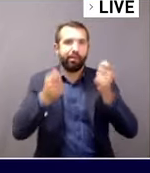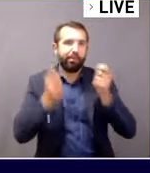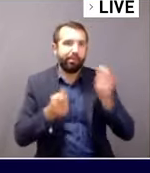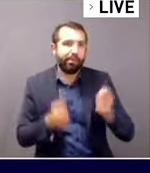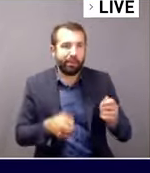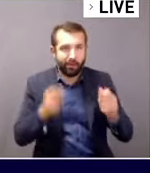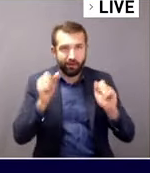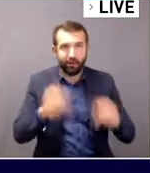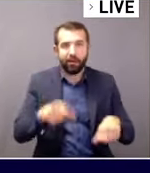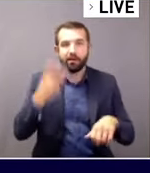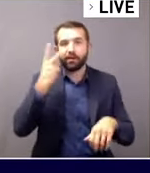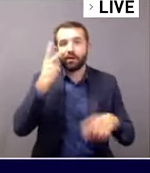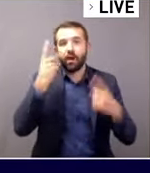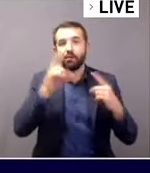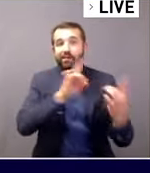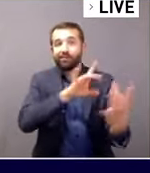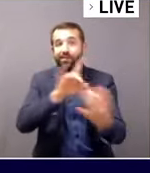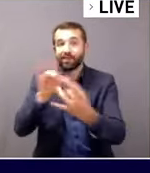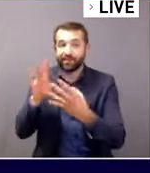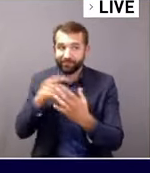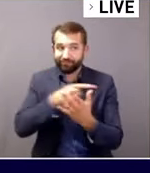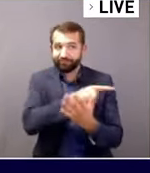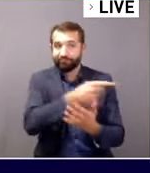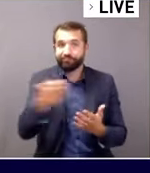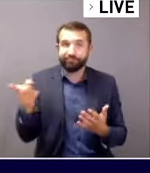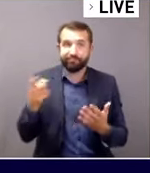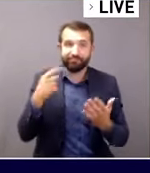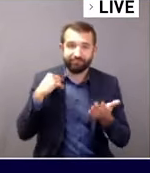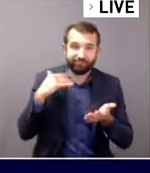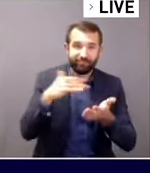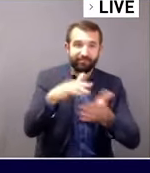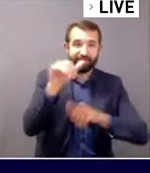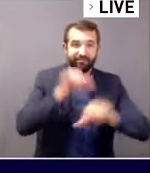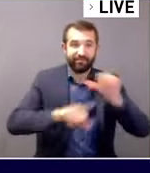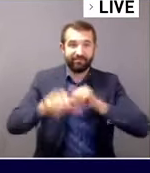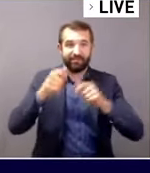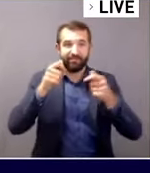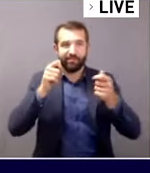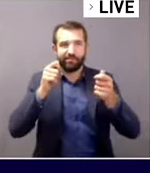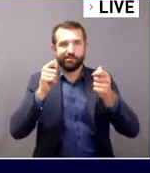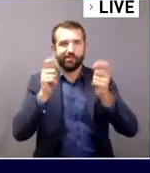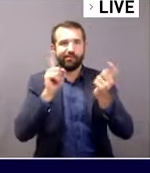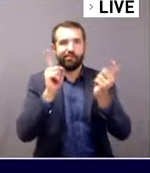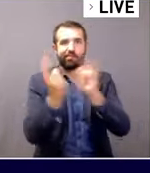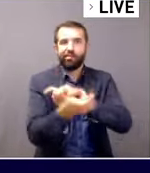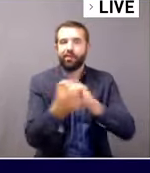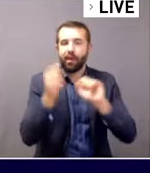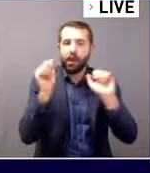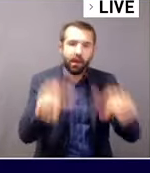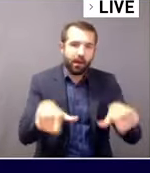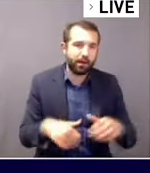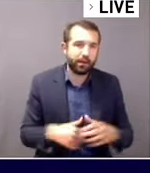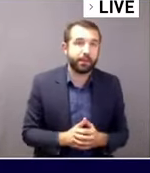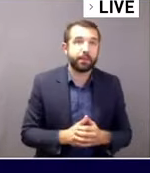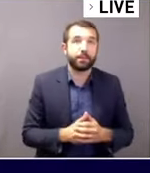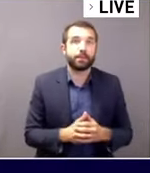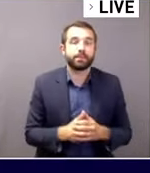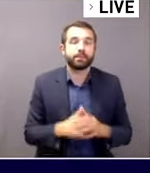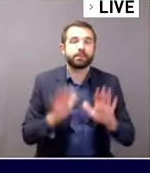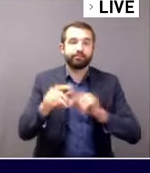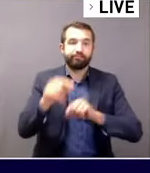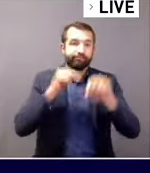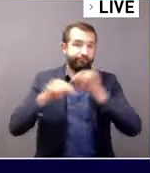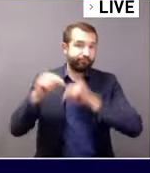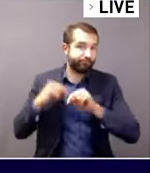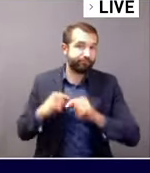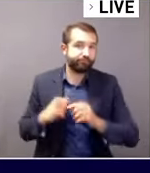science around the management of COVID-19. With respect to teachers, ever since the early days of the outbreak of the pandemic,